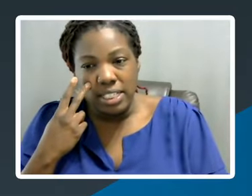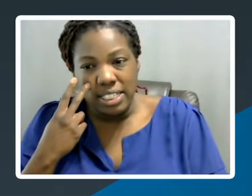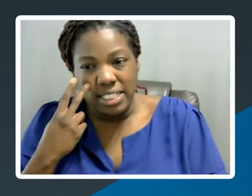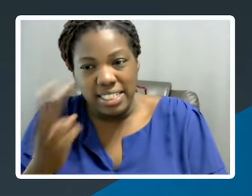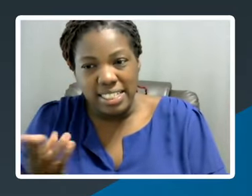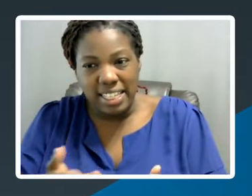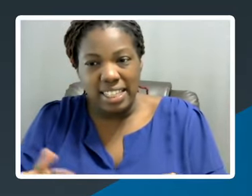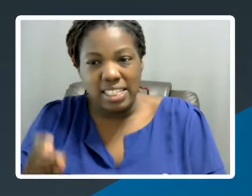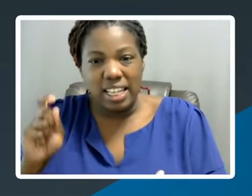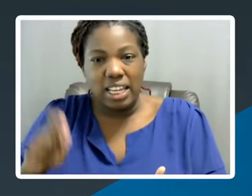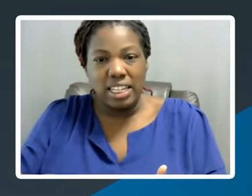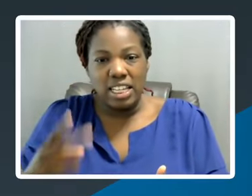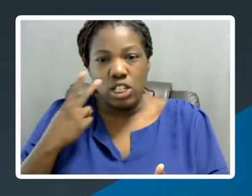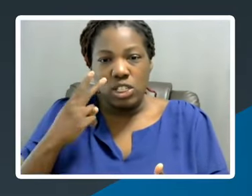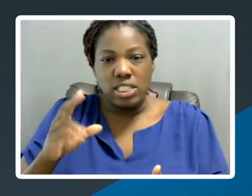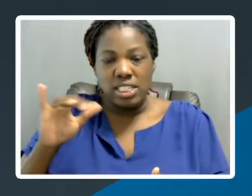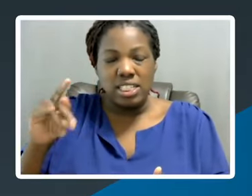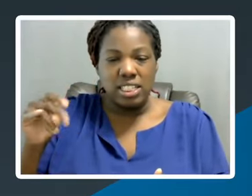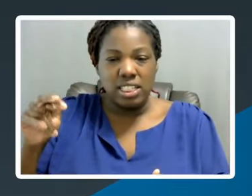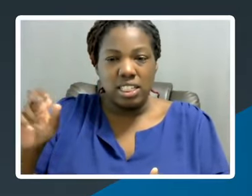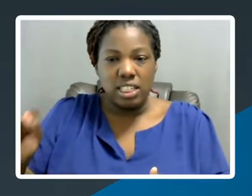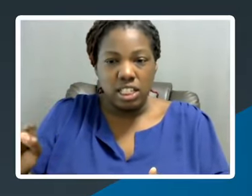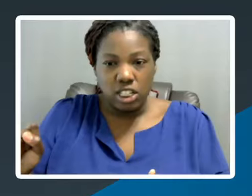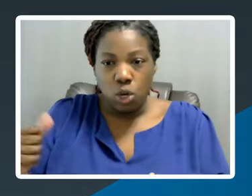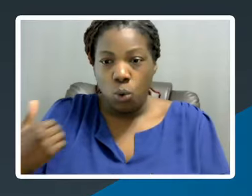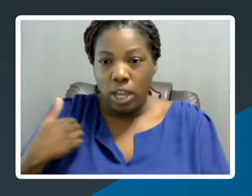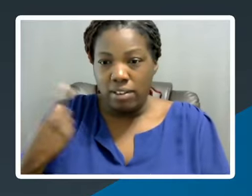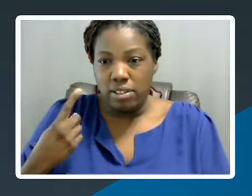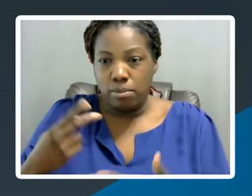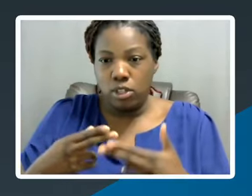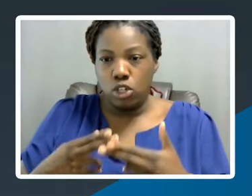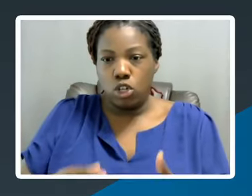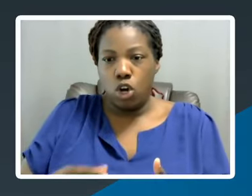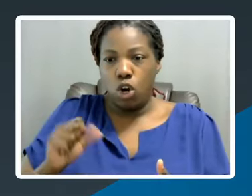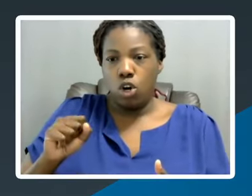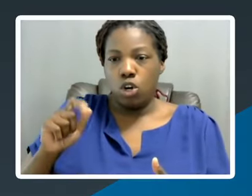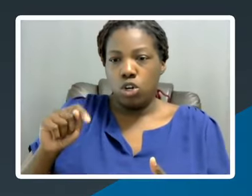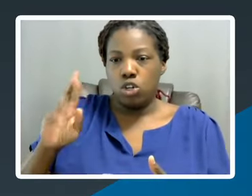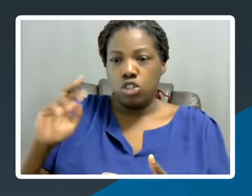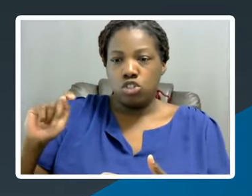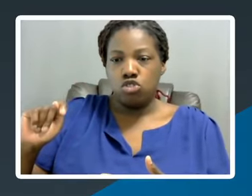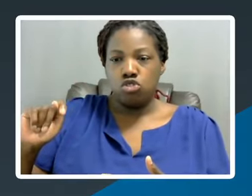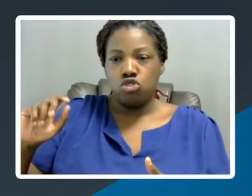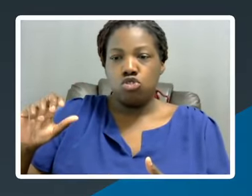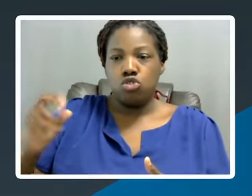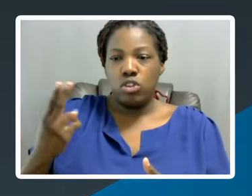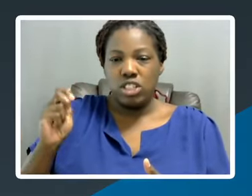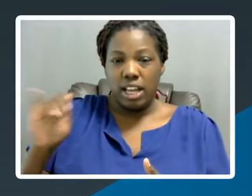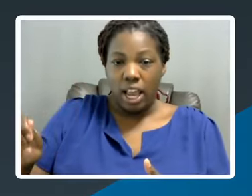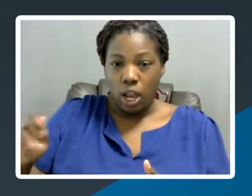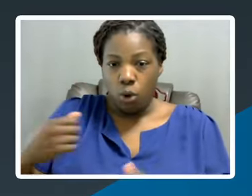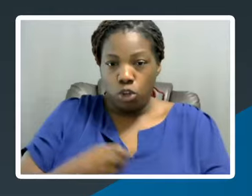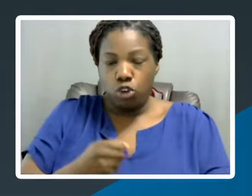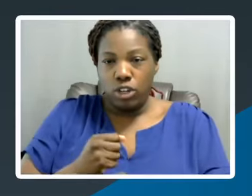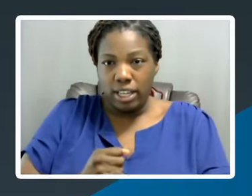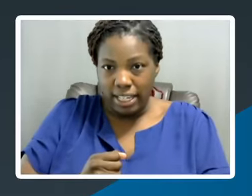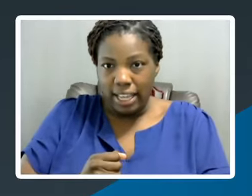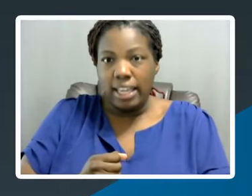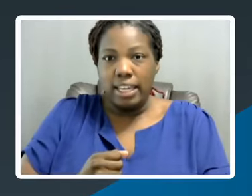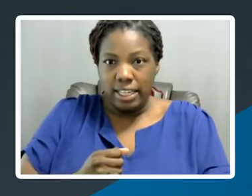tools that we created an AI tool called Stretch AI, and we created it with citations that shows what data was used, what information was used in creating